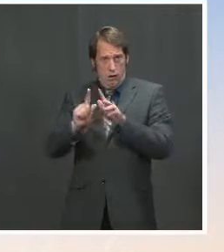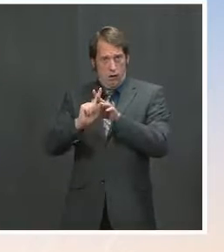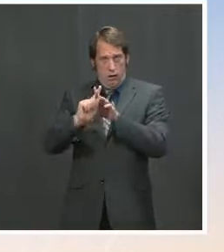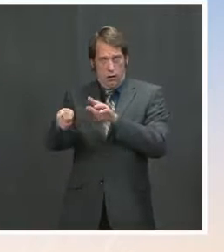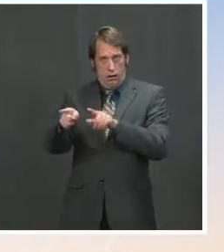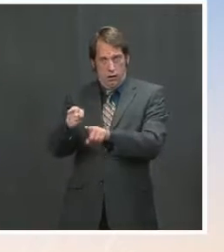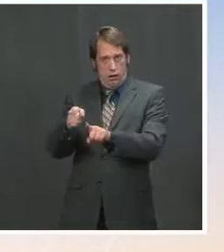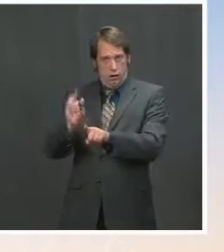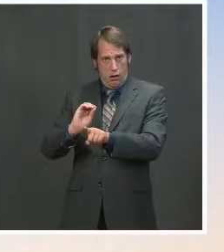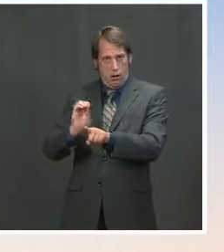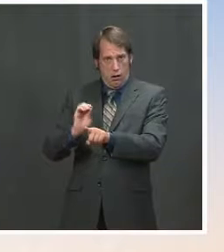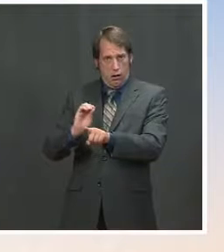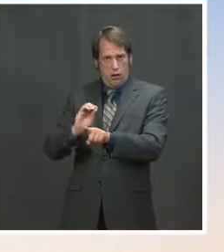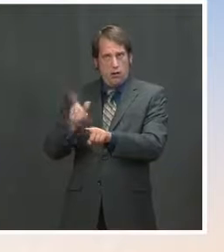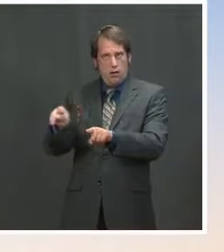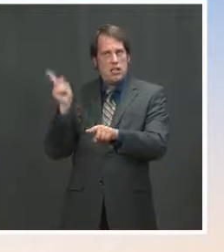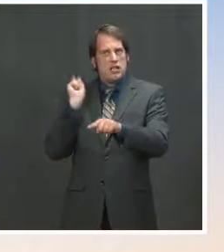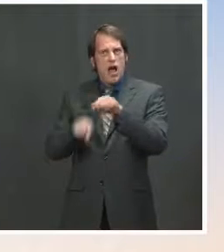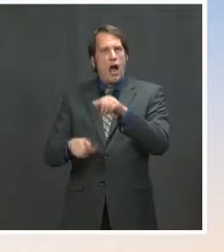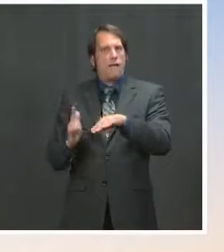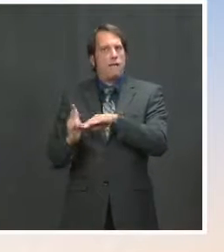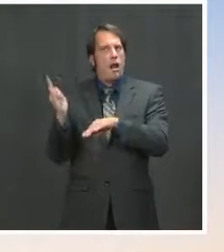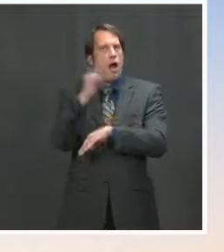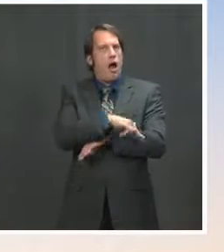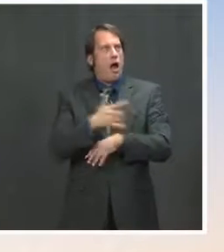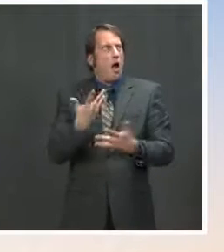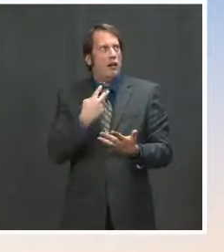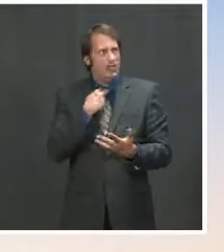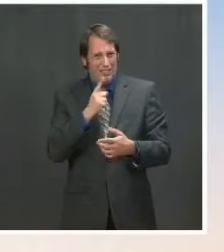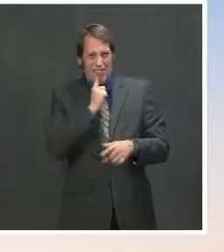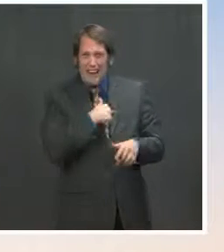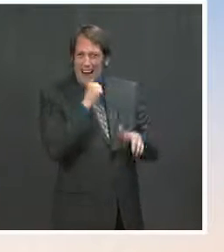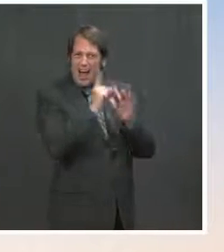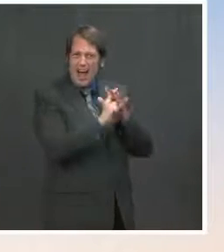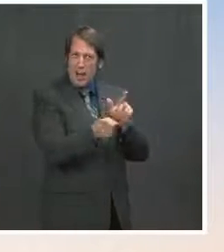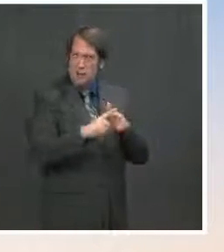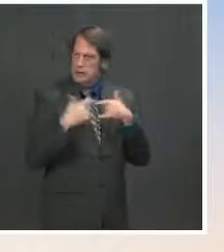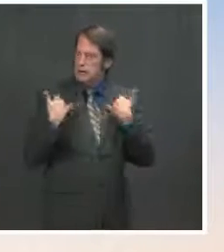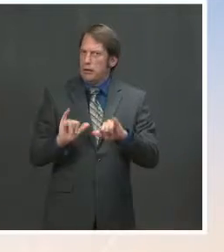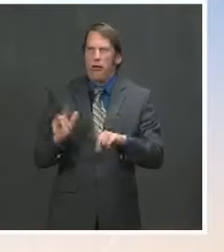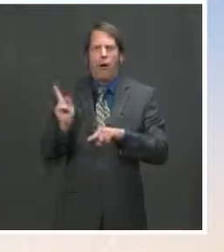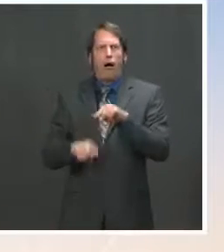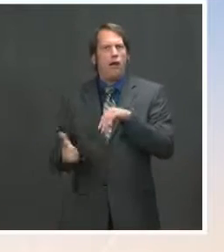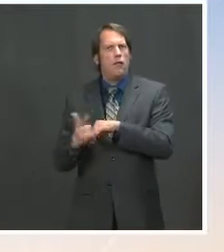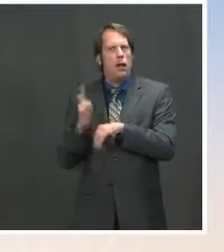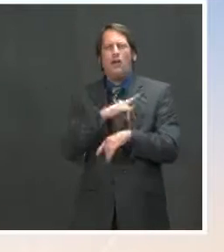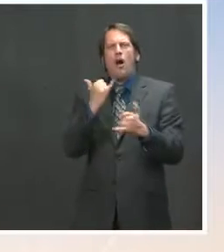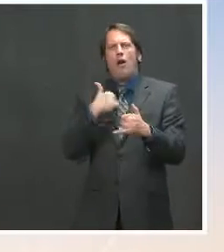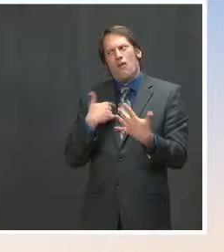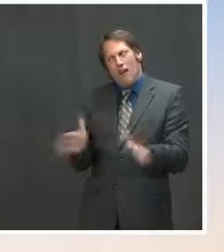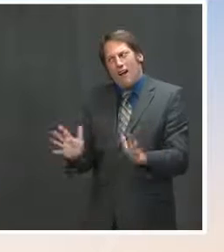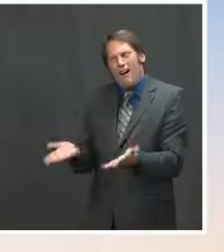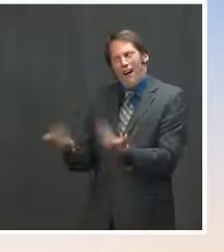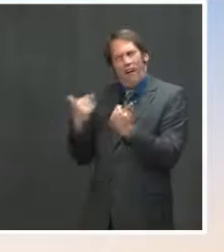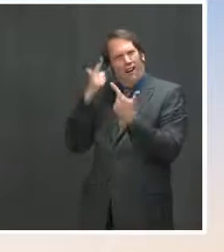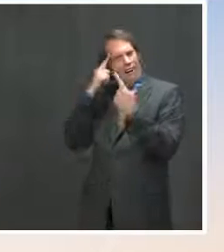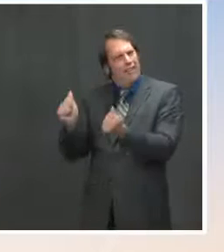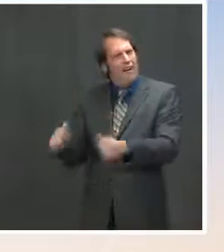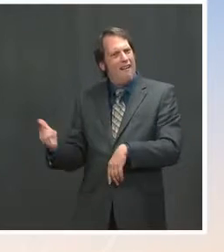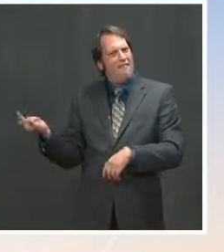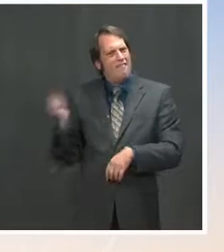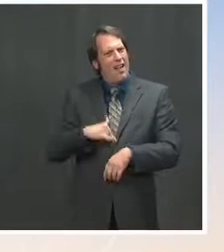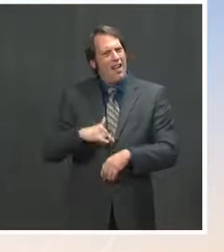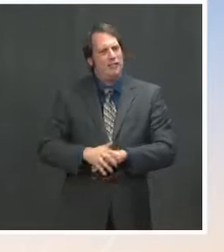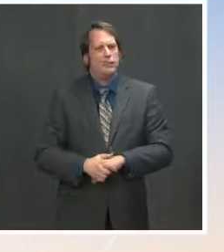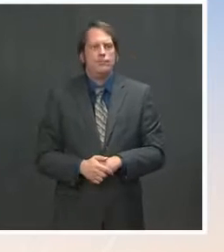the beginning. In the announcement we made on Friday, we were clear in the emergency presidential determination that if 15,000